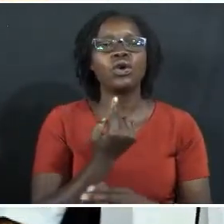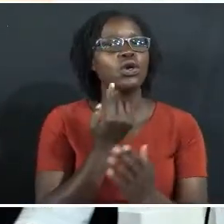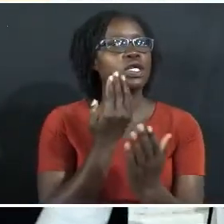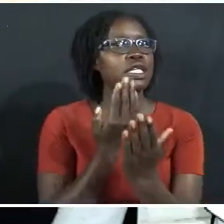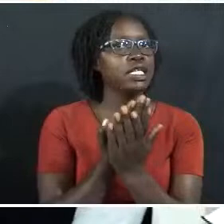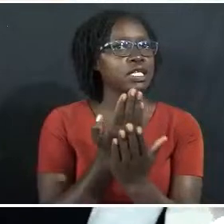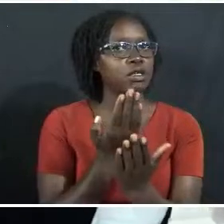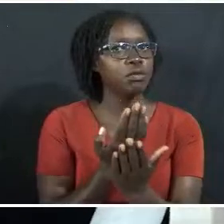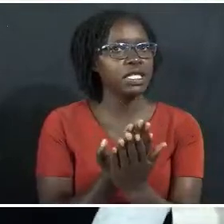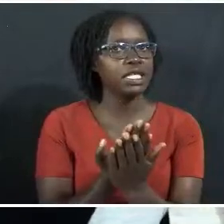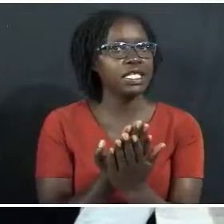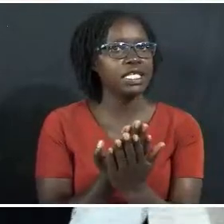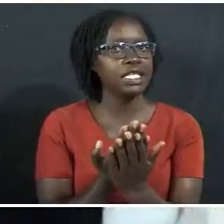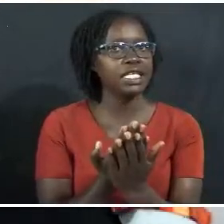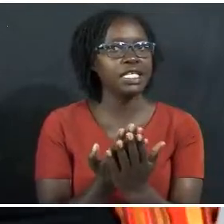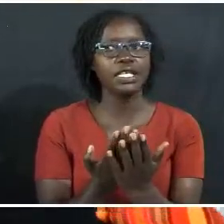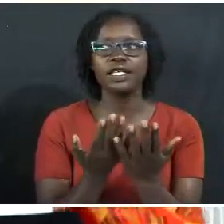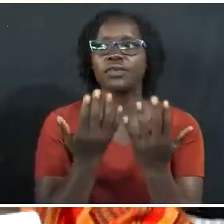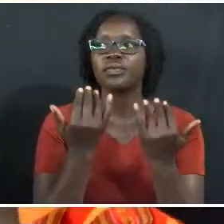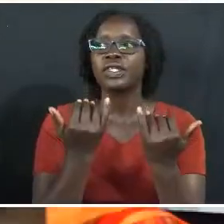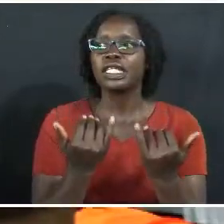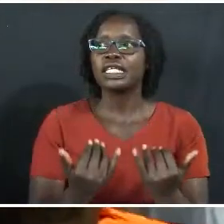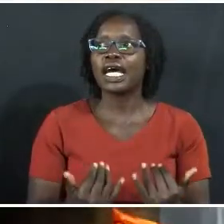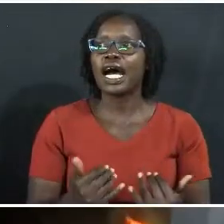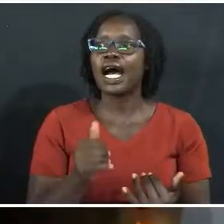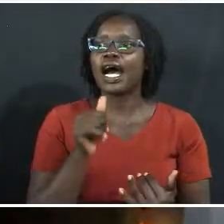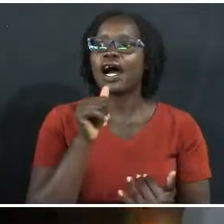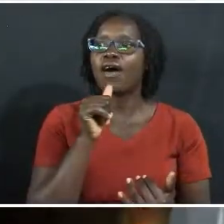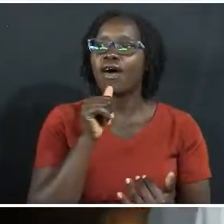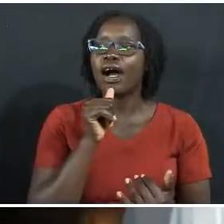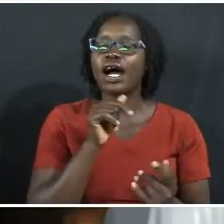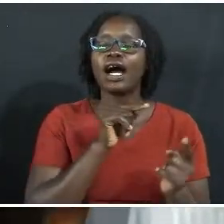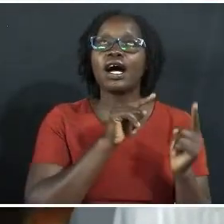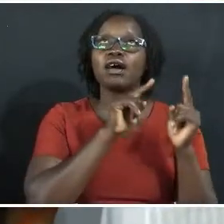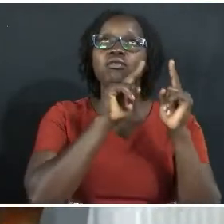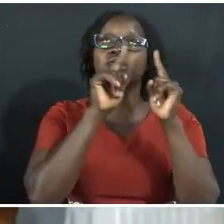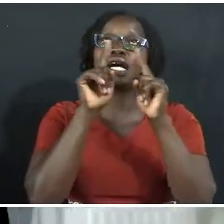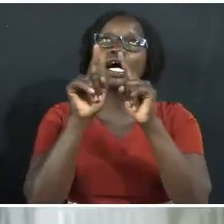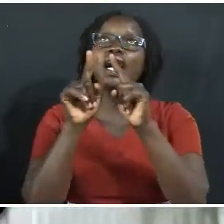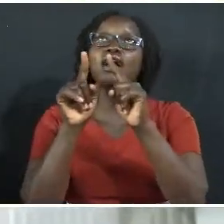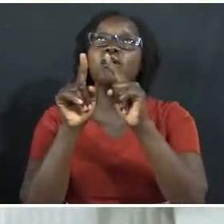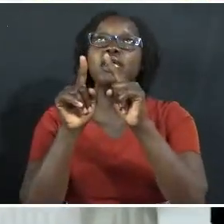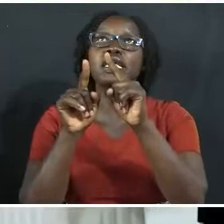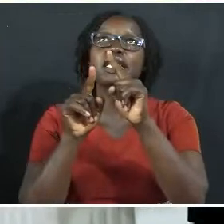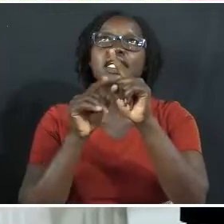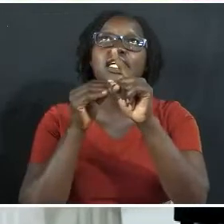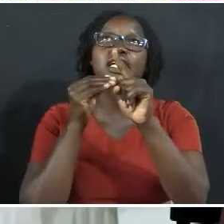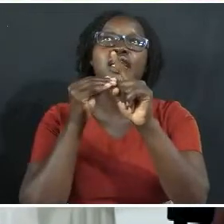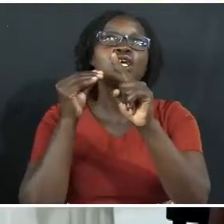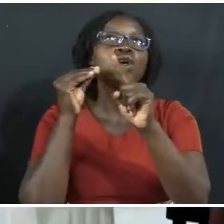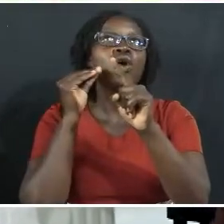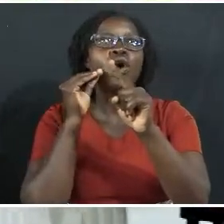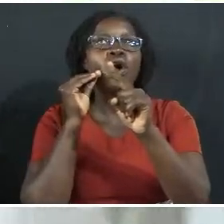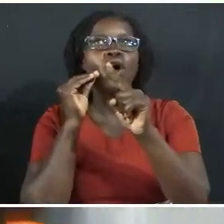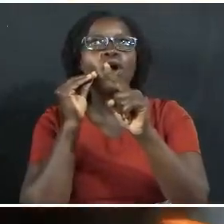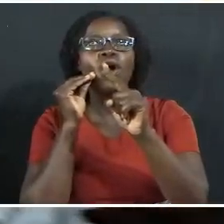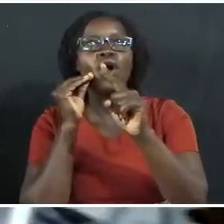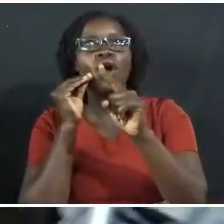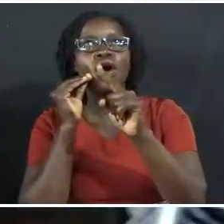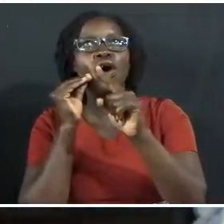Just come. If you feel strongly that the Holy Spirit is speaking directly to you,